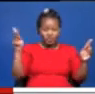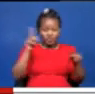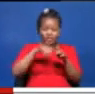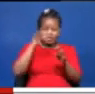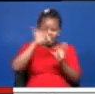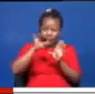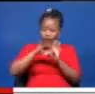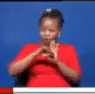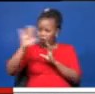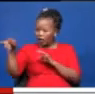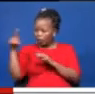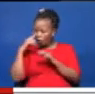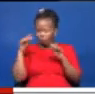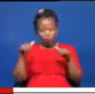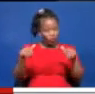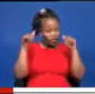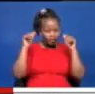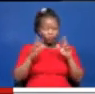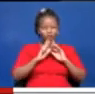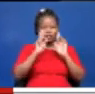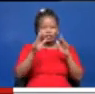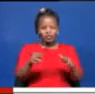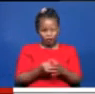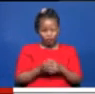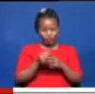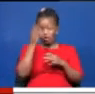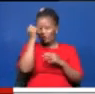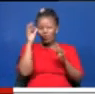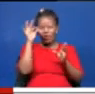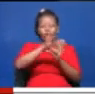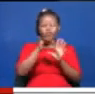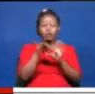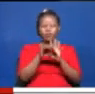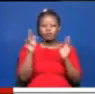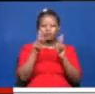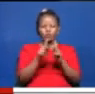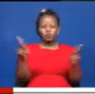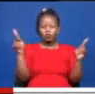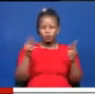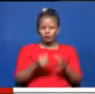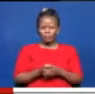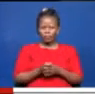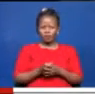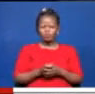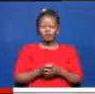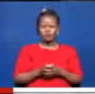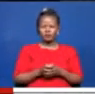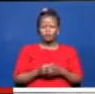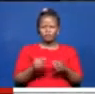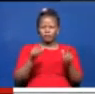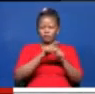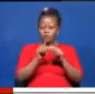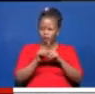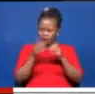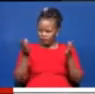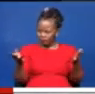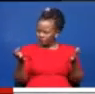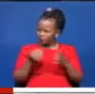ili kura ikuwe ya amani, isikuwe kama hiyo miaka ingine. Asante sana. Ulifika hapa saa